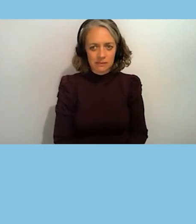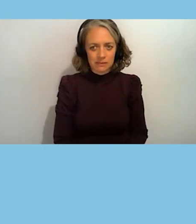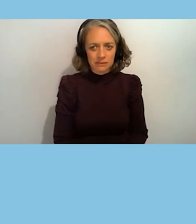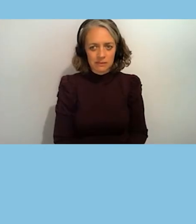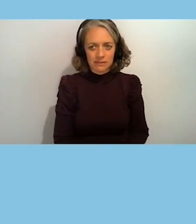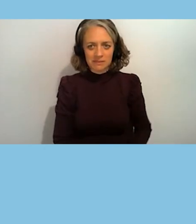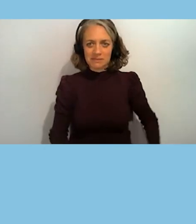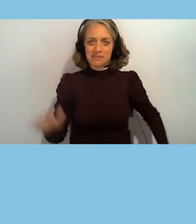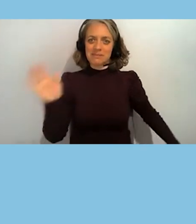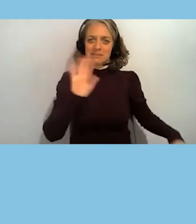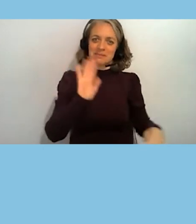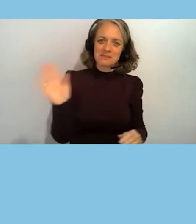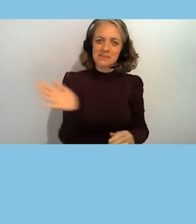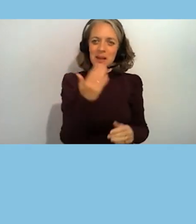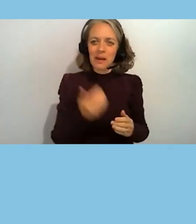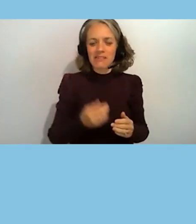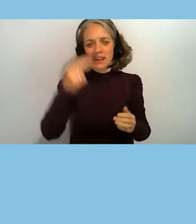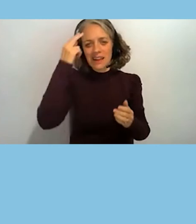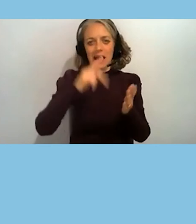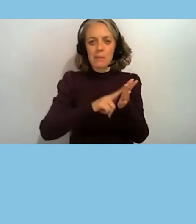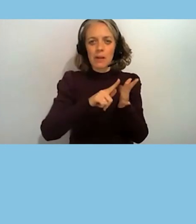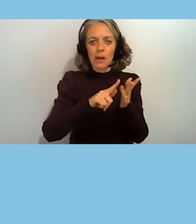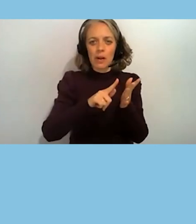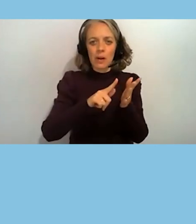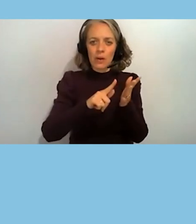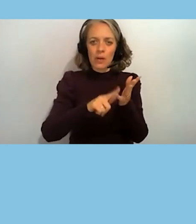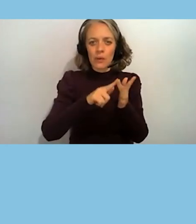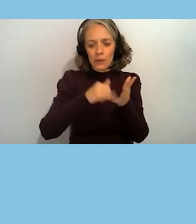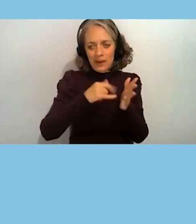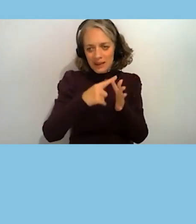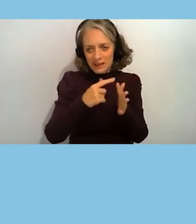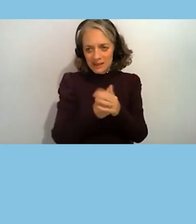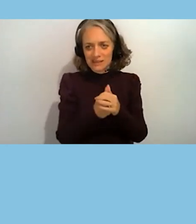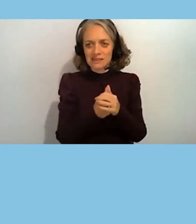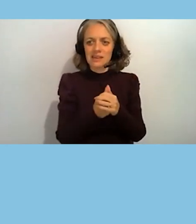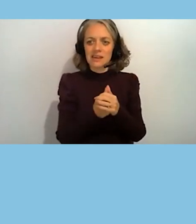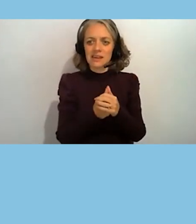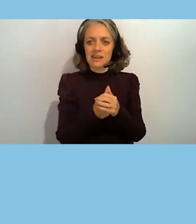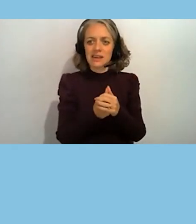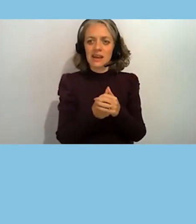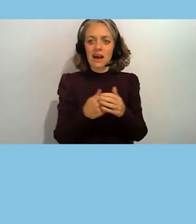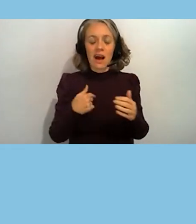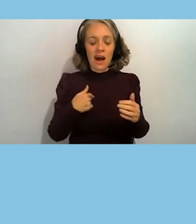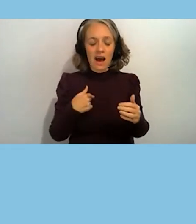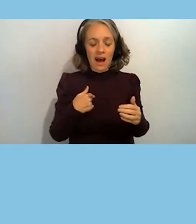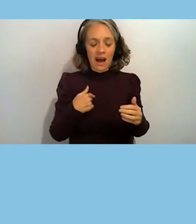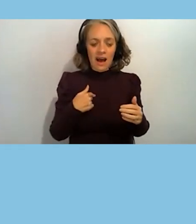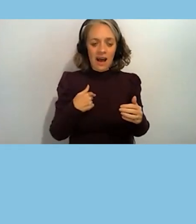Hello, everyone. I'm Lee, and I am just completely